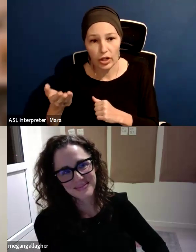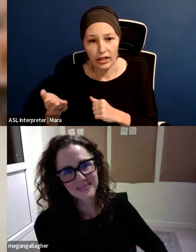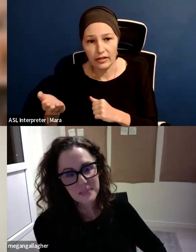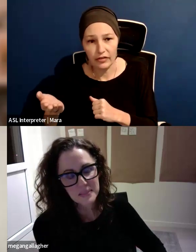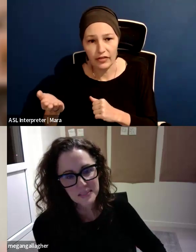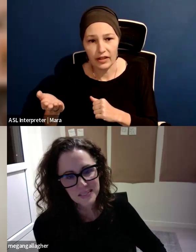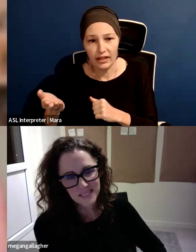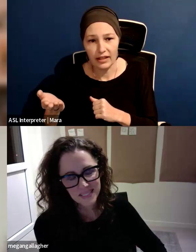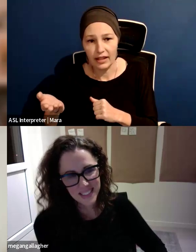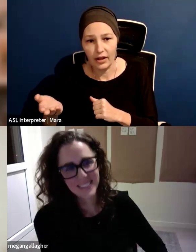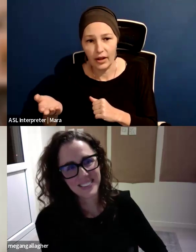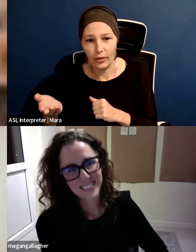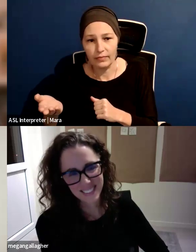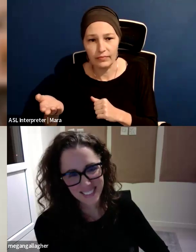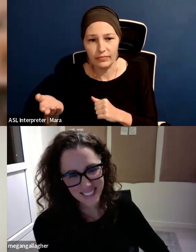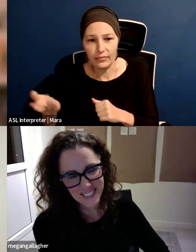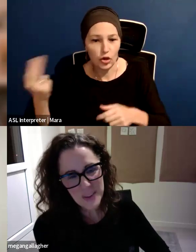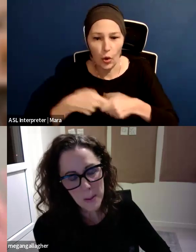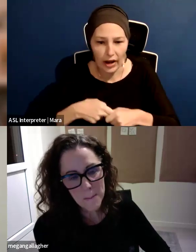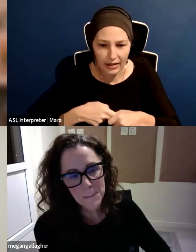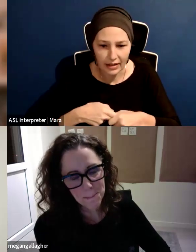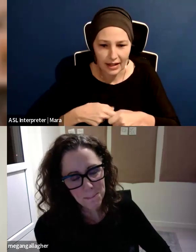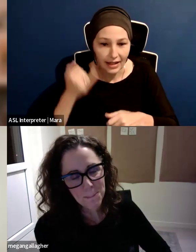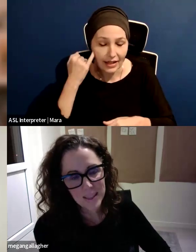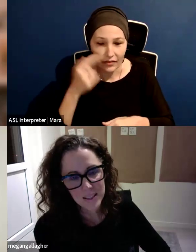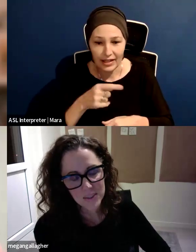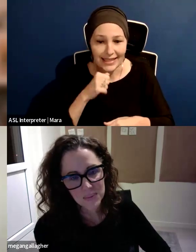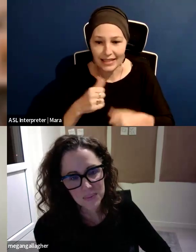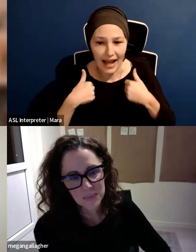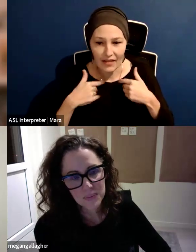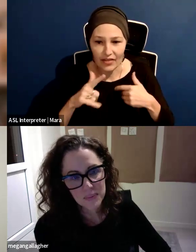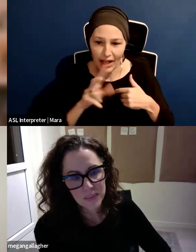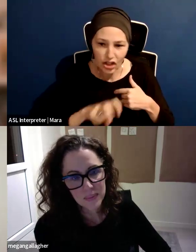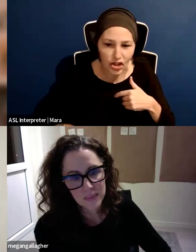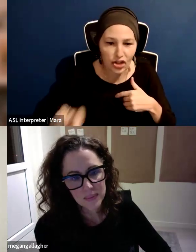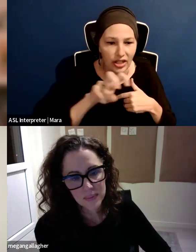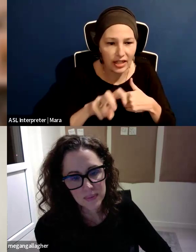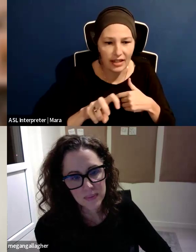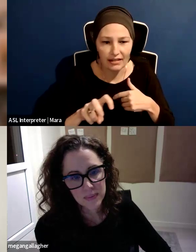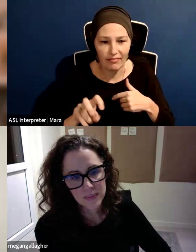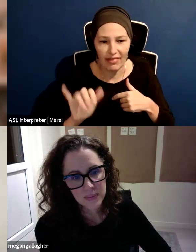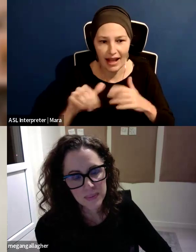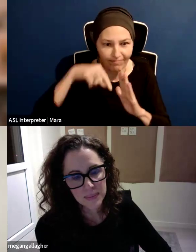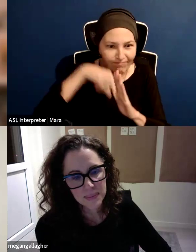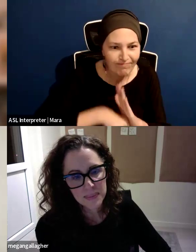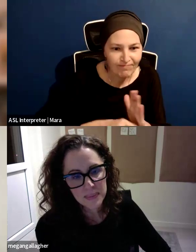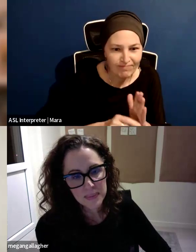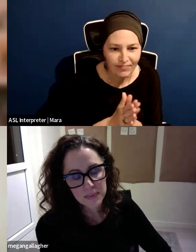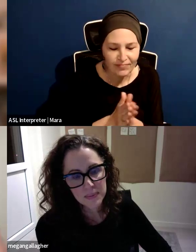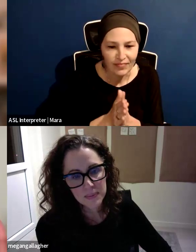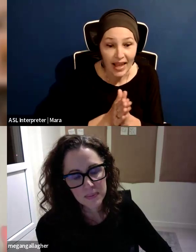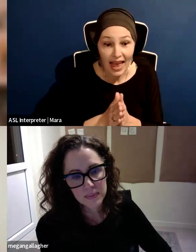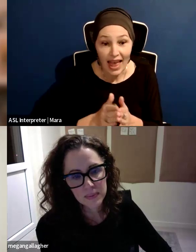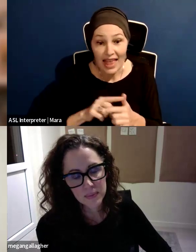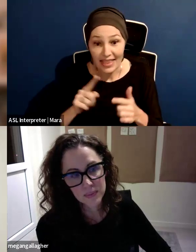he didn't have, you know, that journey and anything that rich. So to have this opportunity and then it